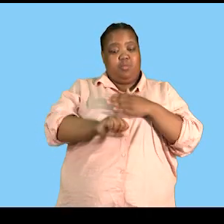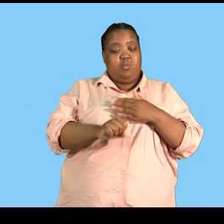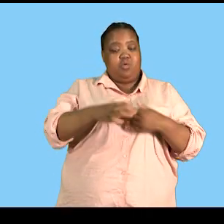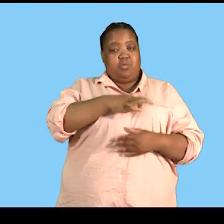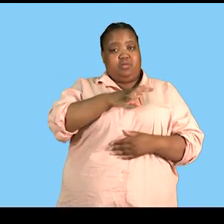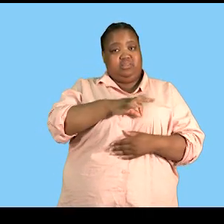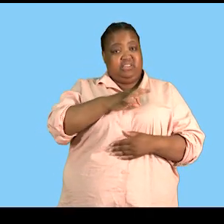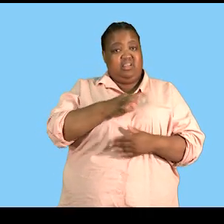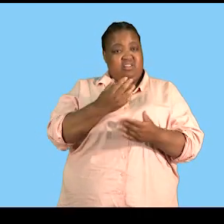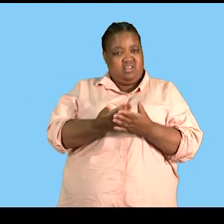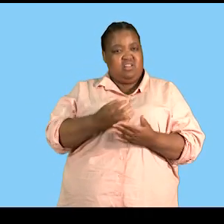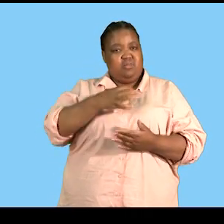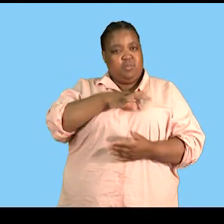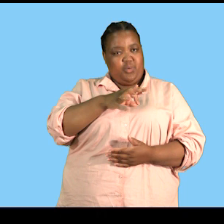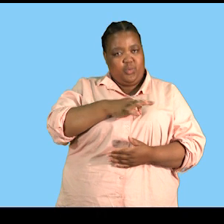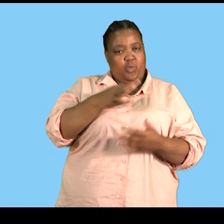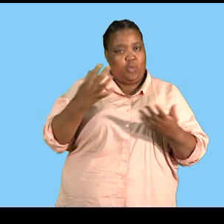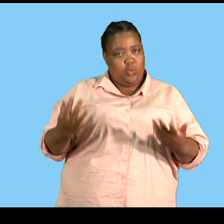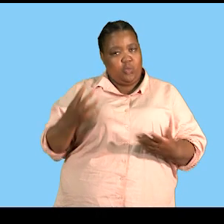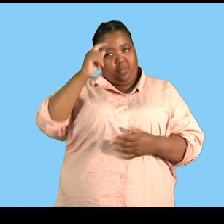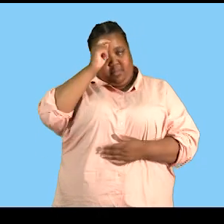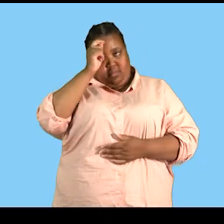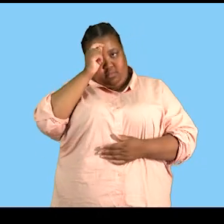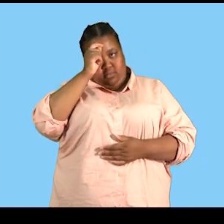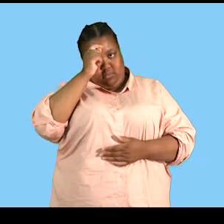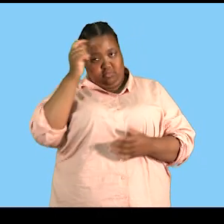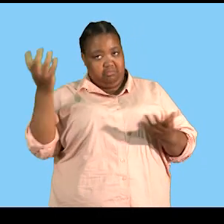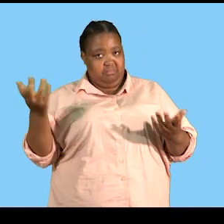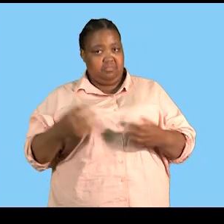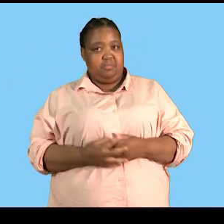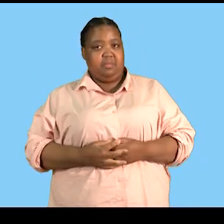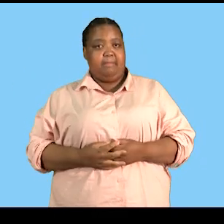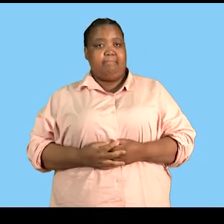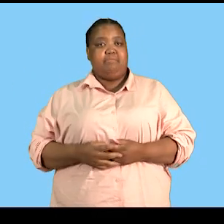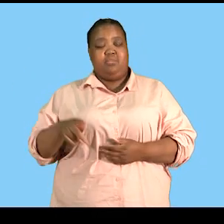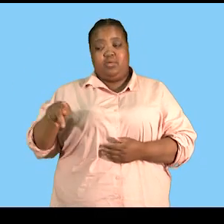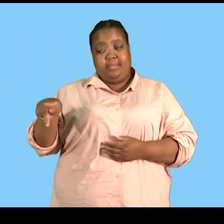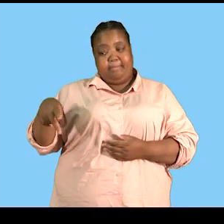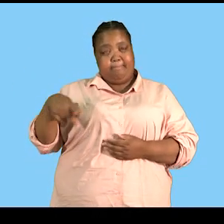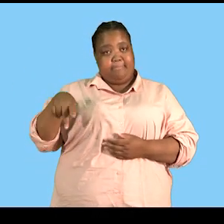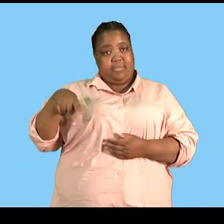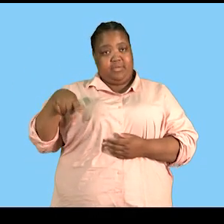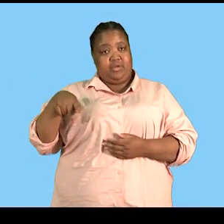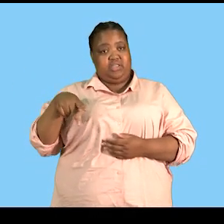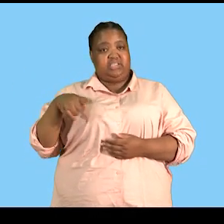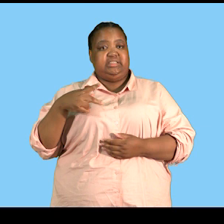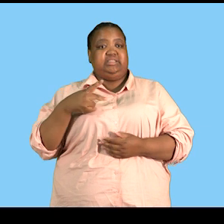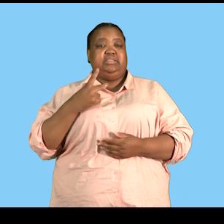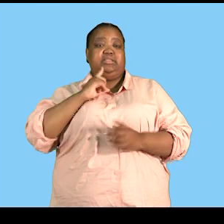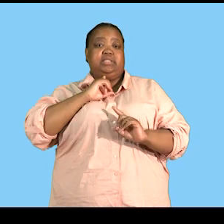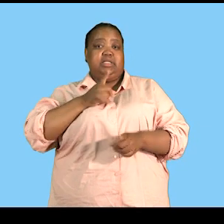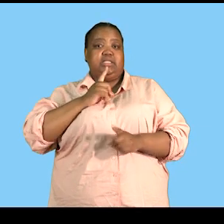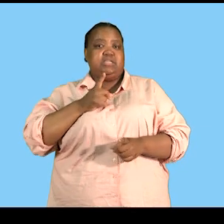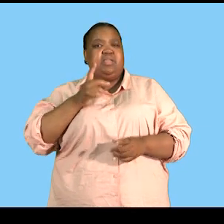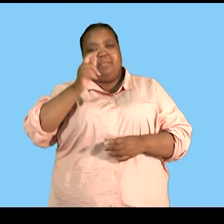girl, it can be a girl or a boy. So P,